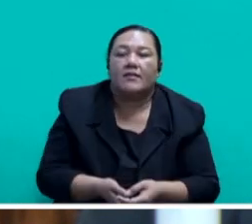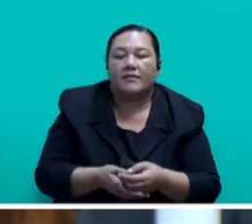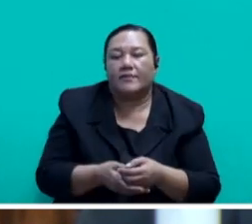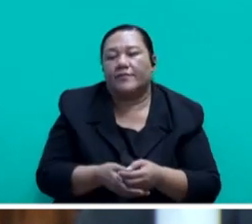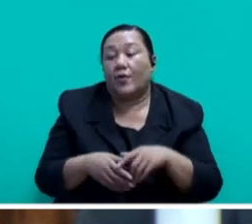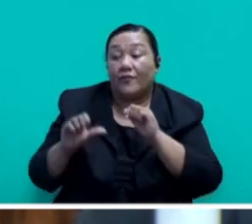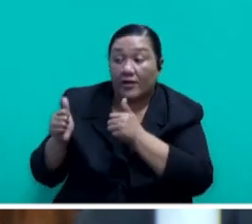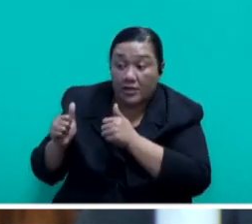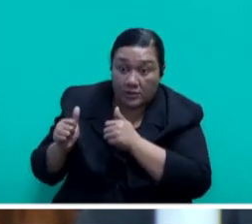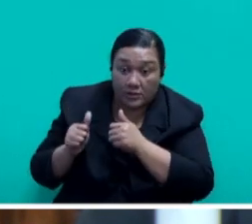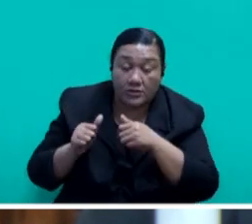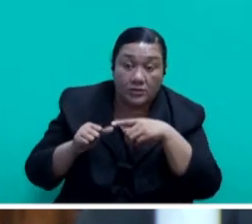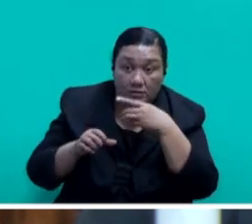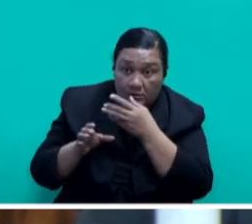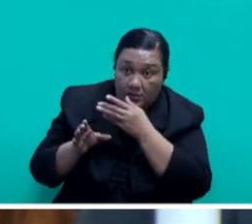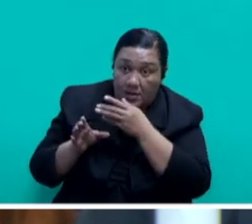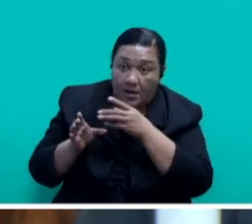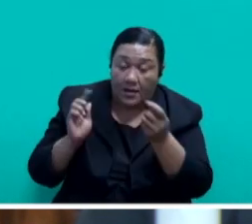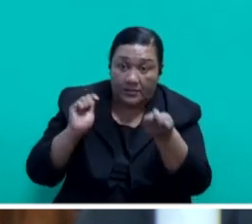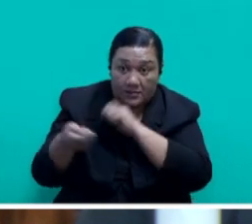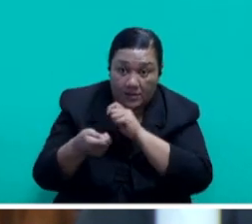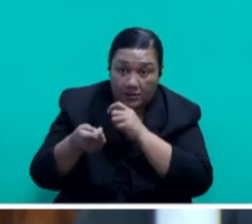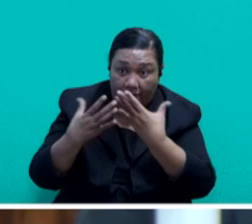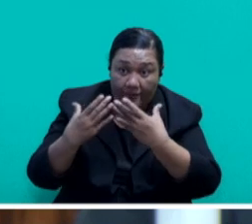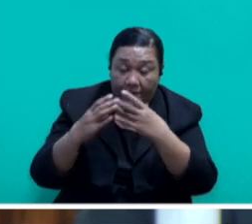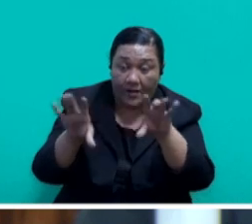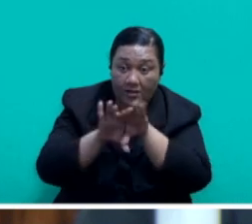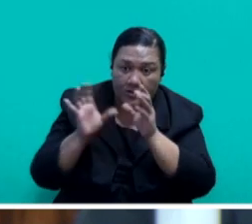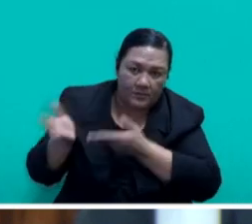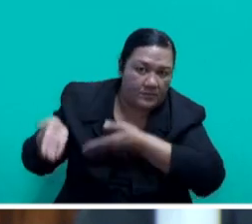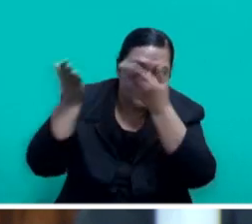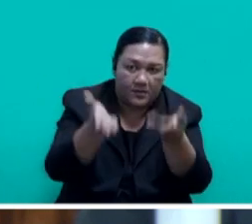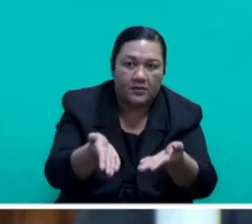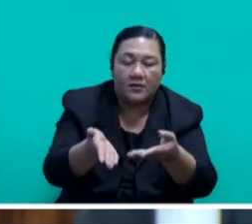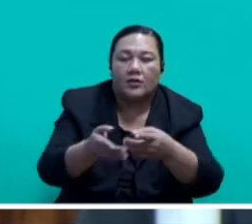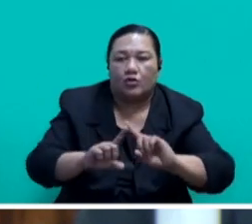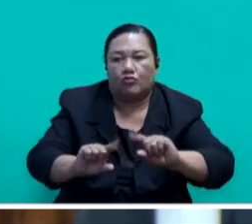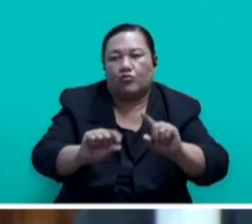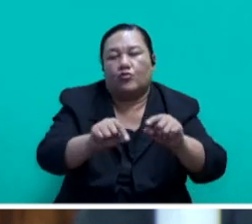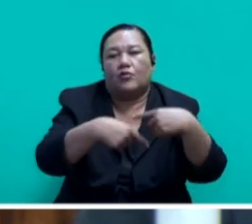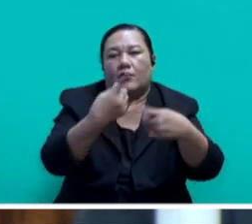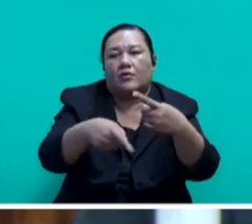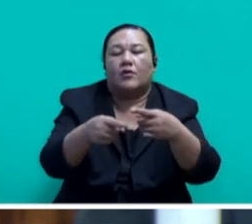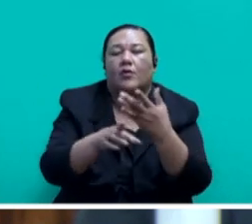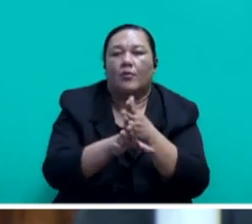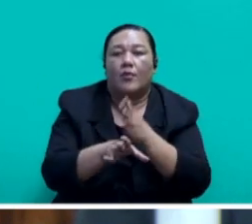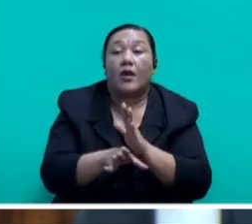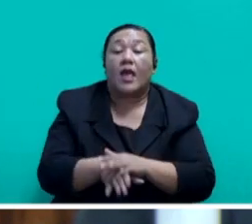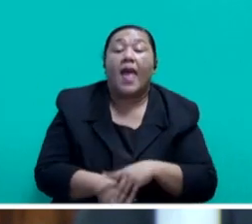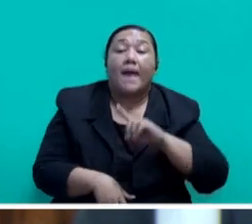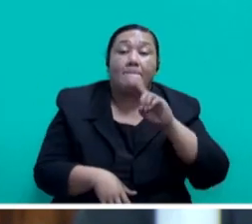Mr. Speaker, sir, the lack of council ownership has resulted in unacceptable delays